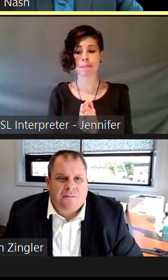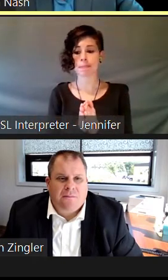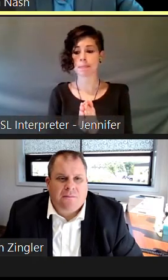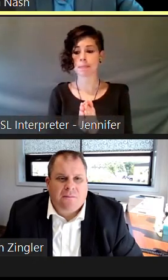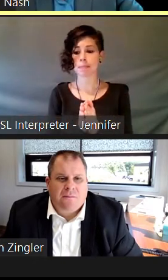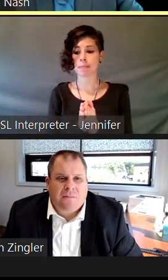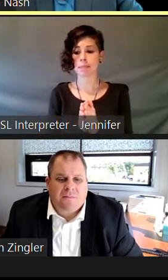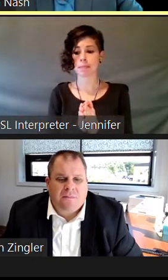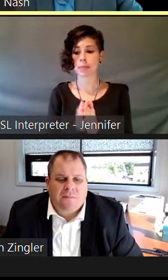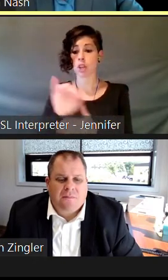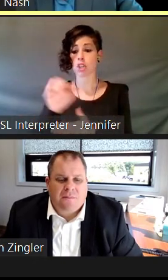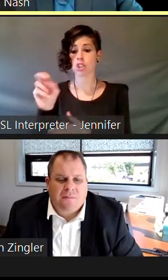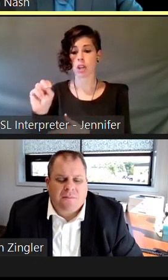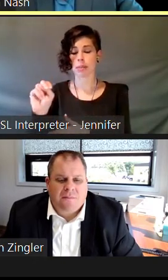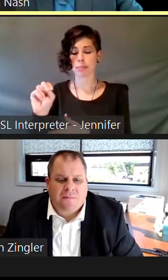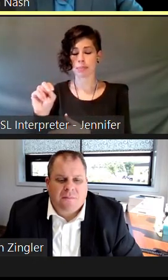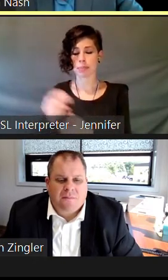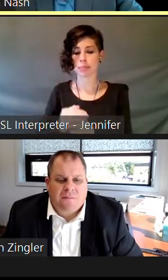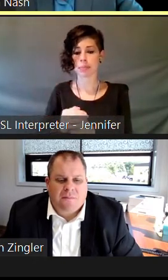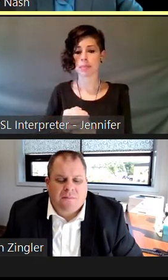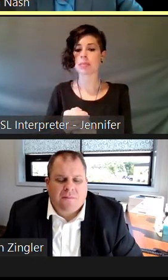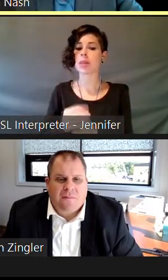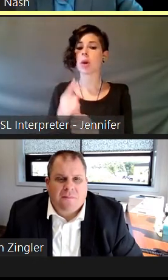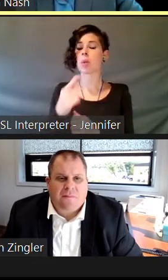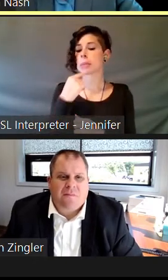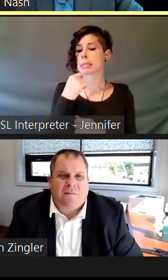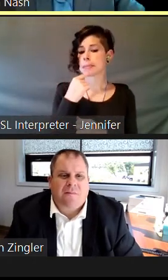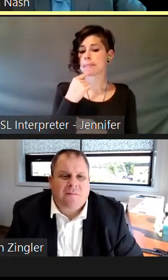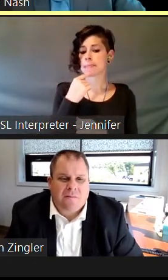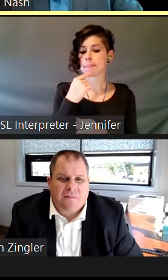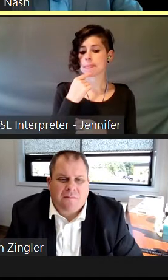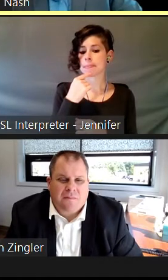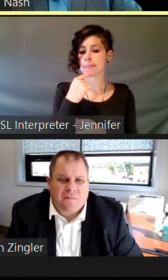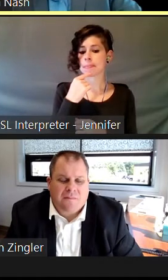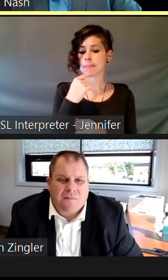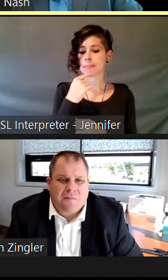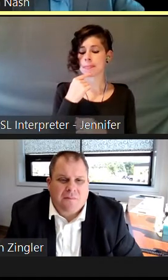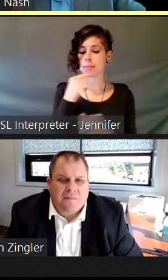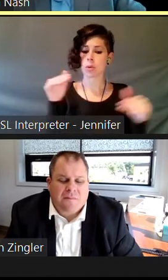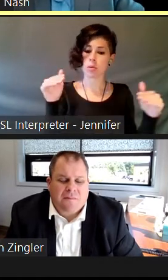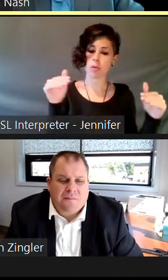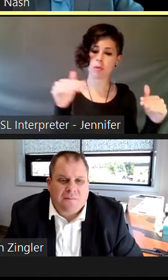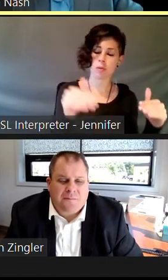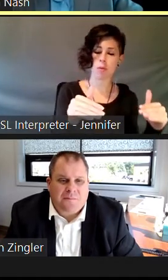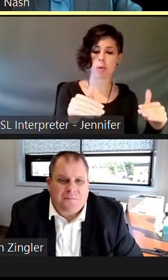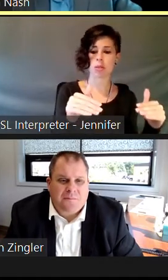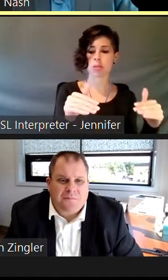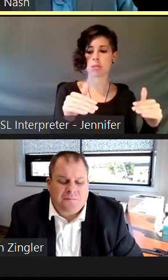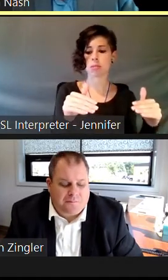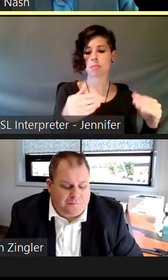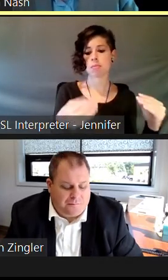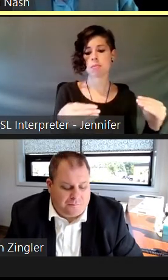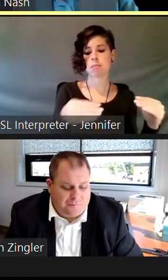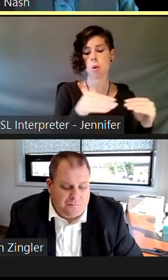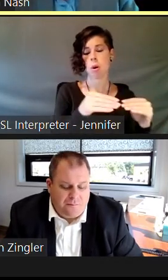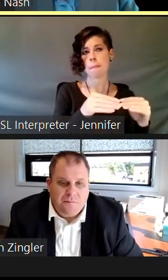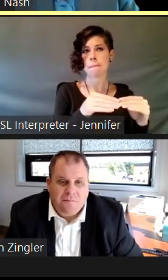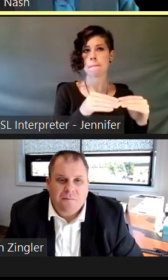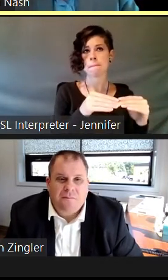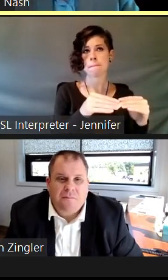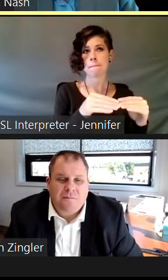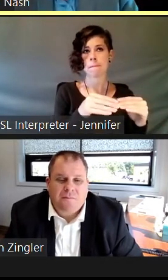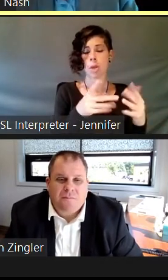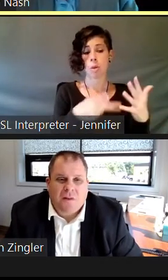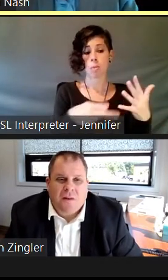I will say that as we shift gears from getting ourselves high on the list of priorities to be vaccinated, which was, again, it